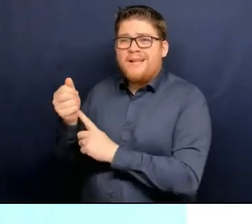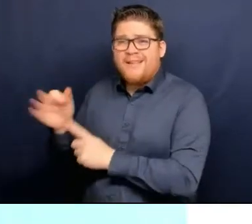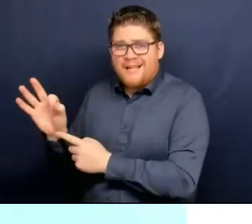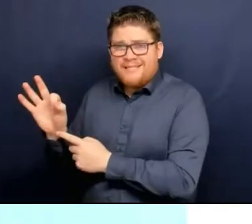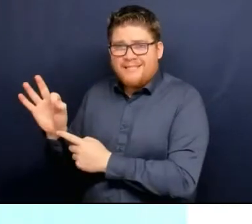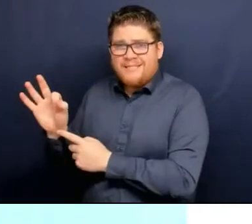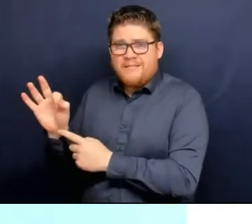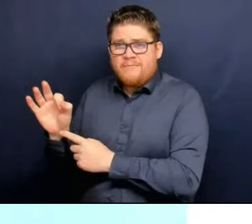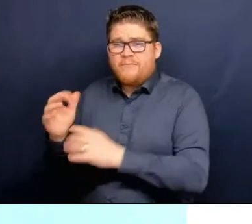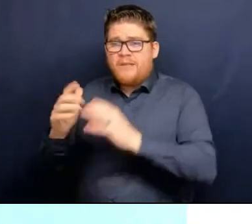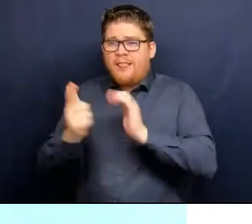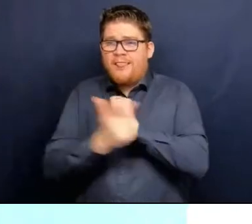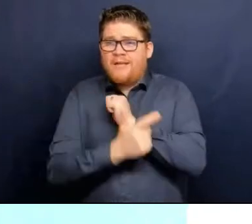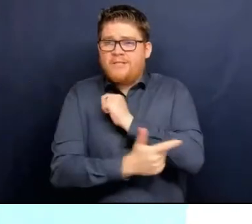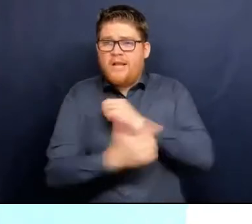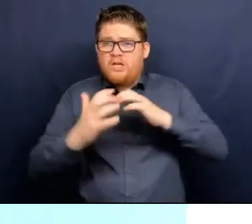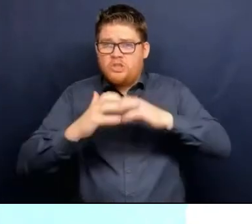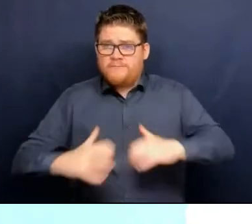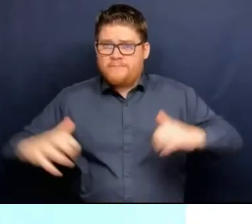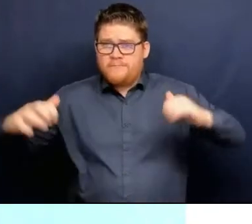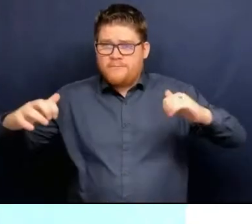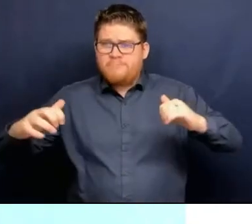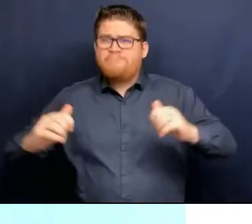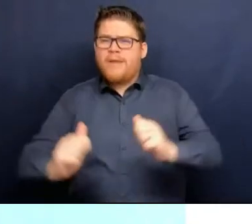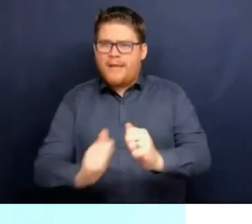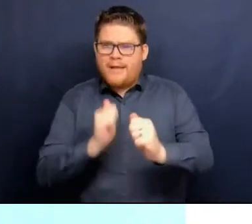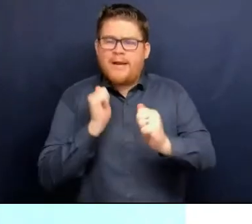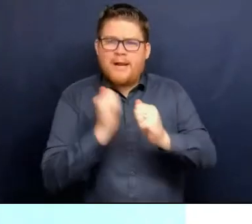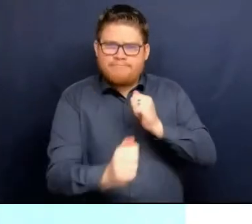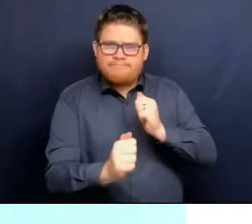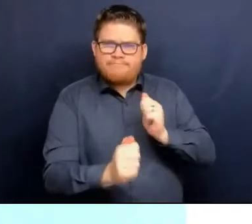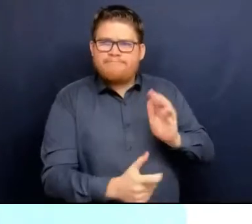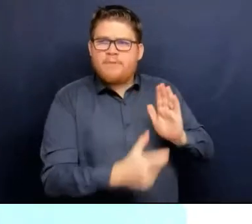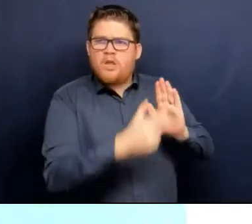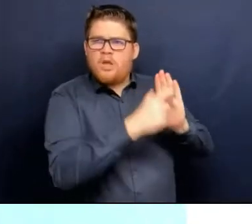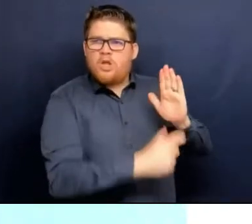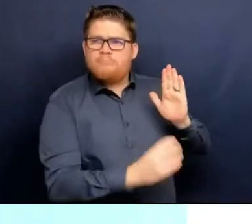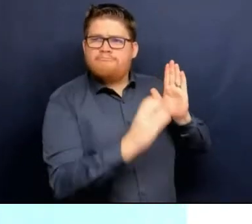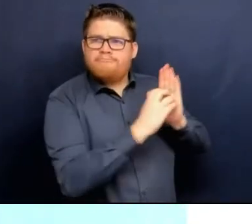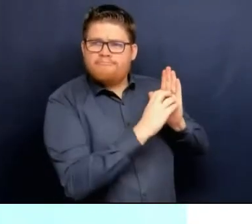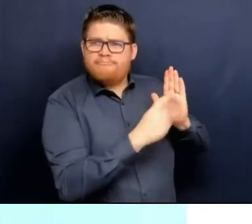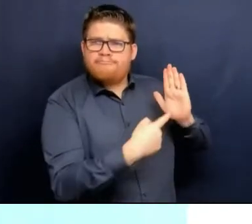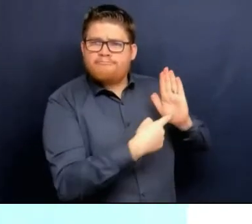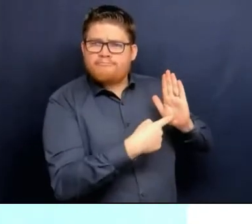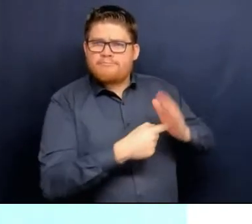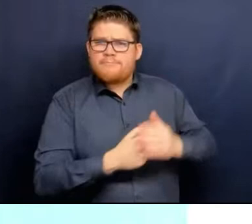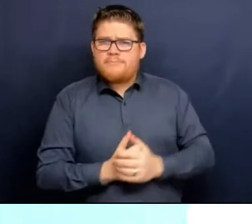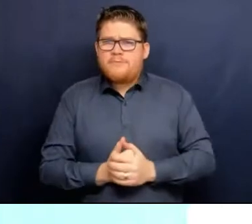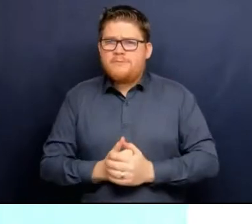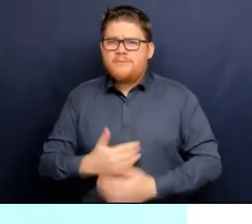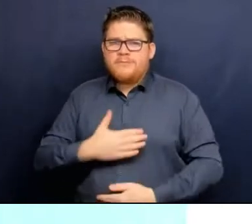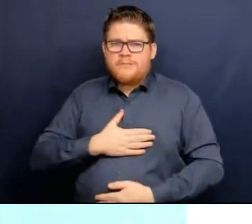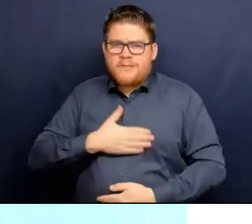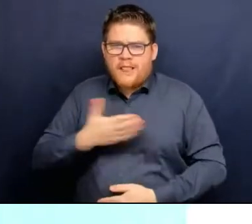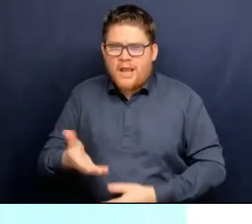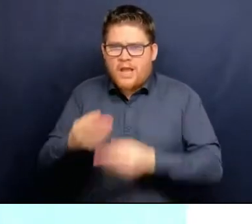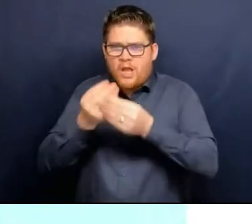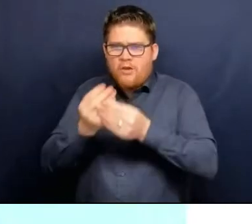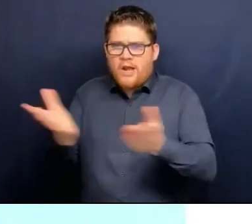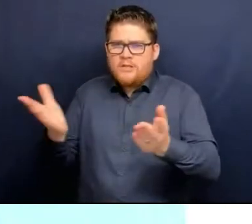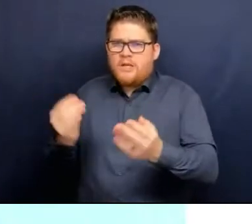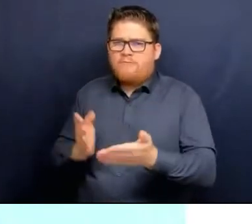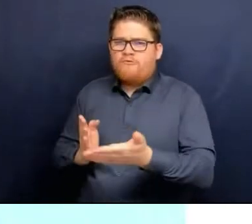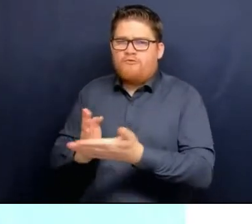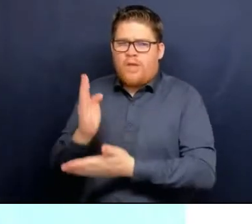unanimously the Declaration of the Rights of Indigenous Peoples Act, and it was the first jurisdiction in